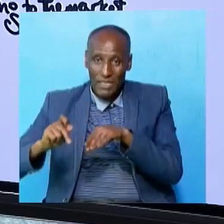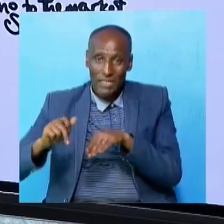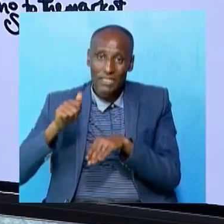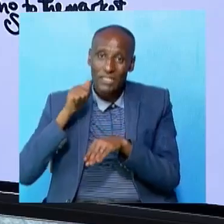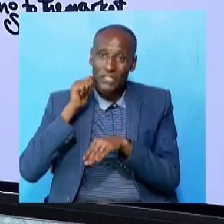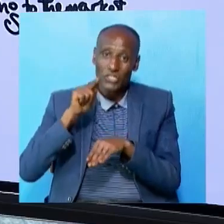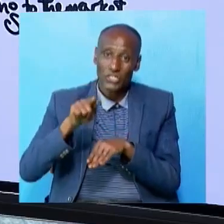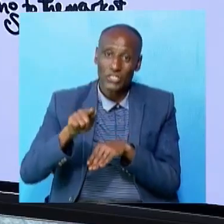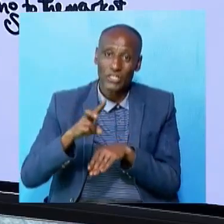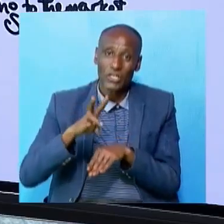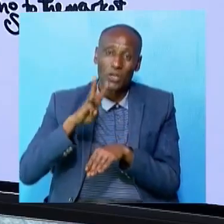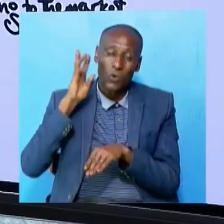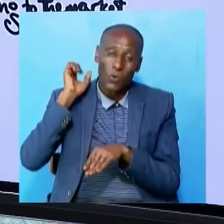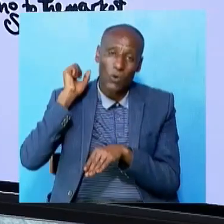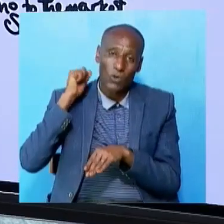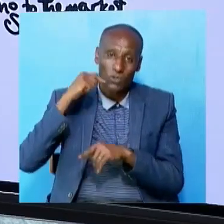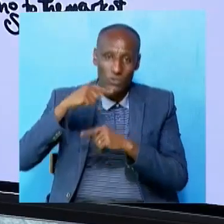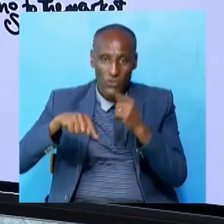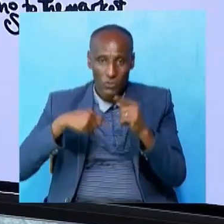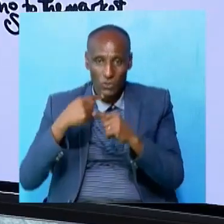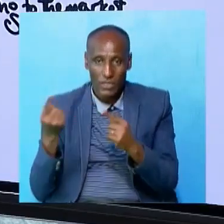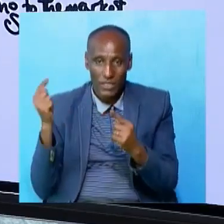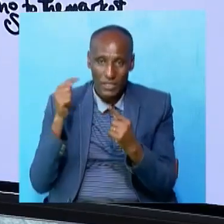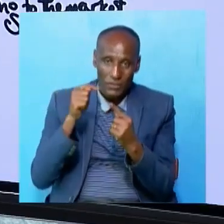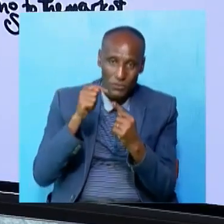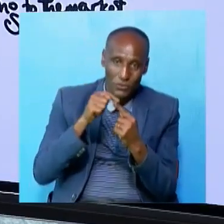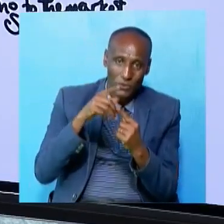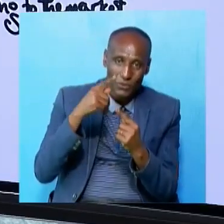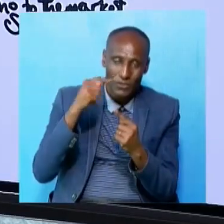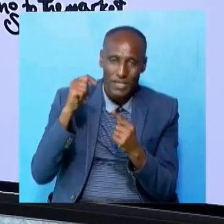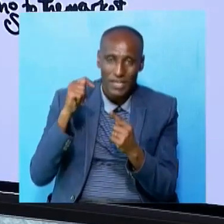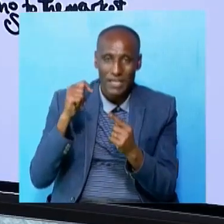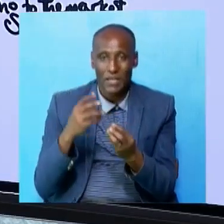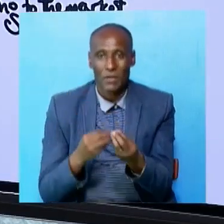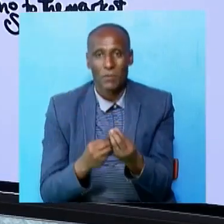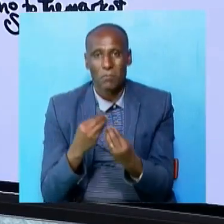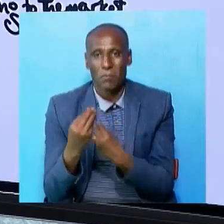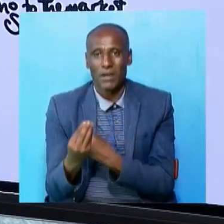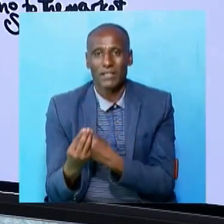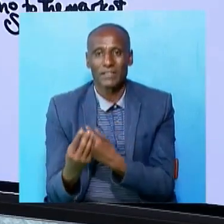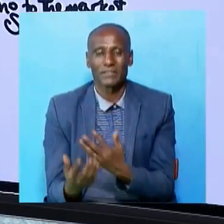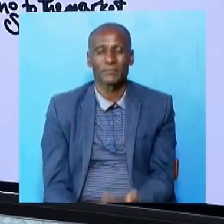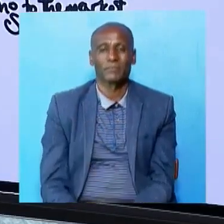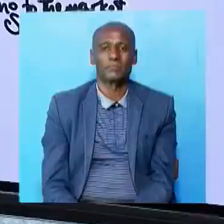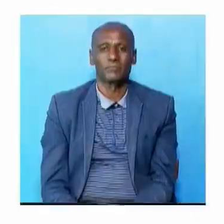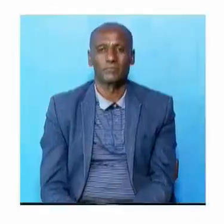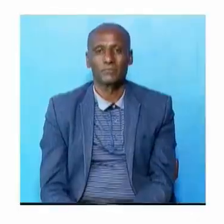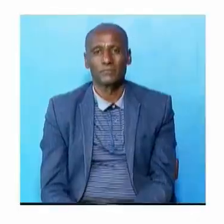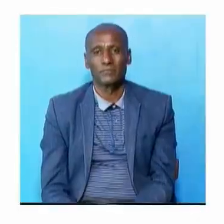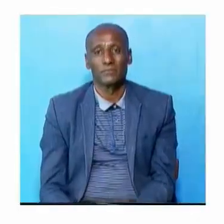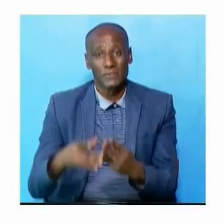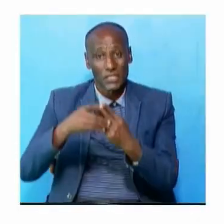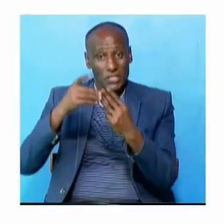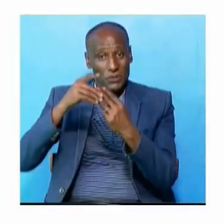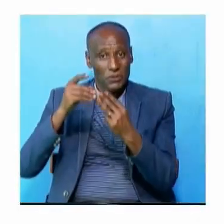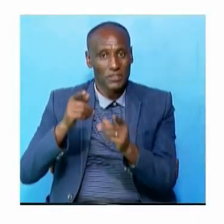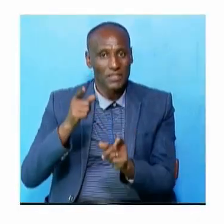the market. Which one do you prefer, or which one do you think is the correct answer here?